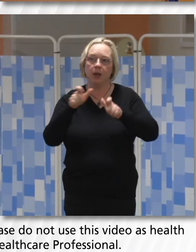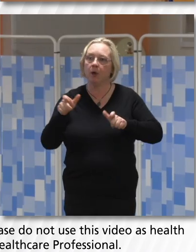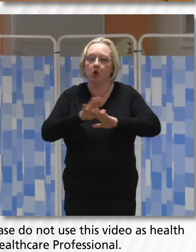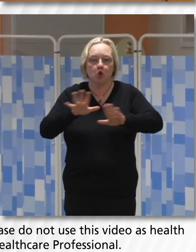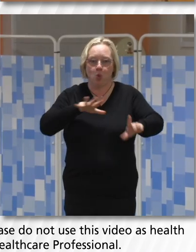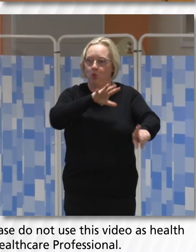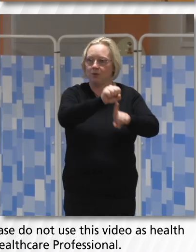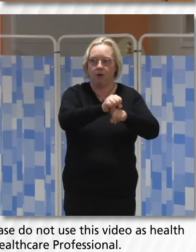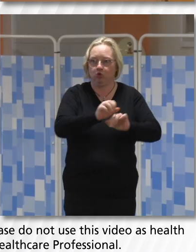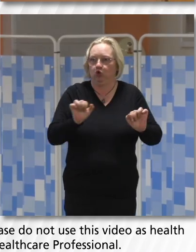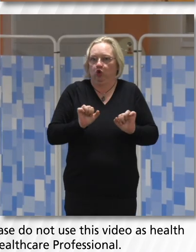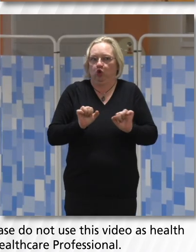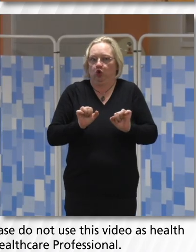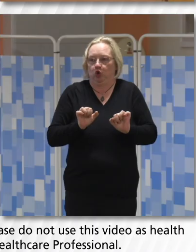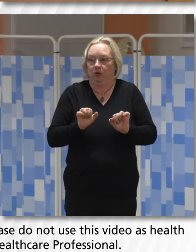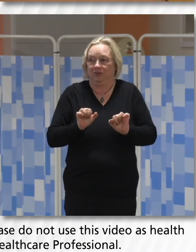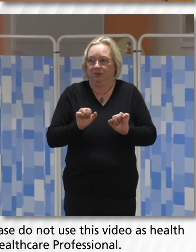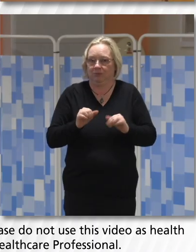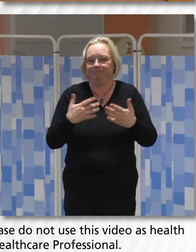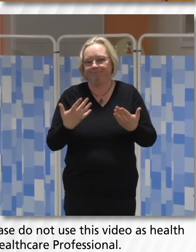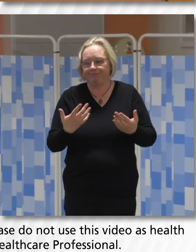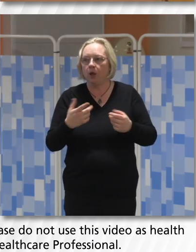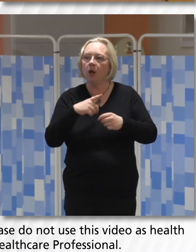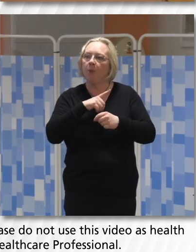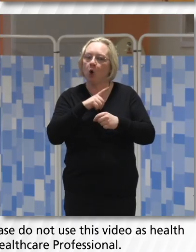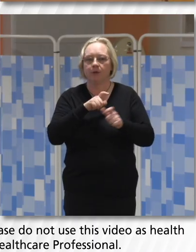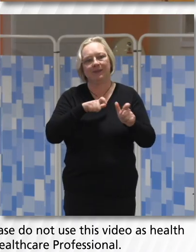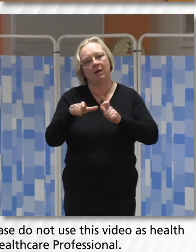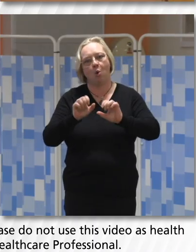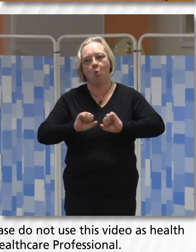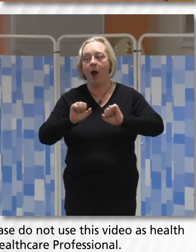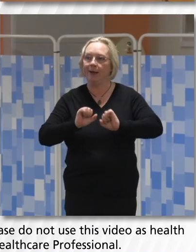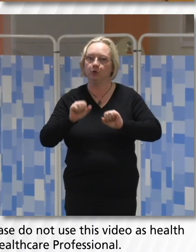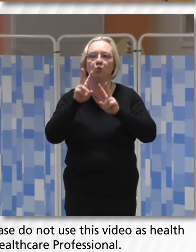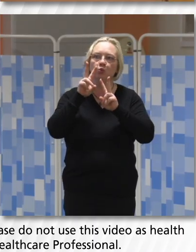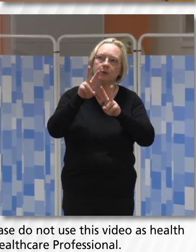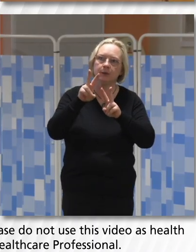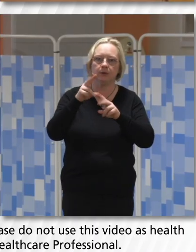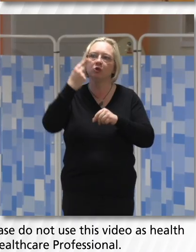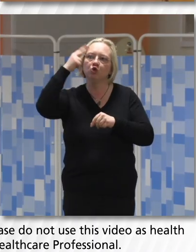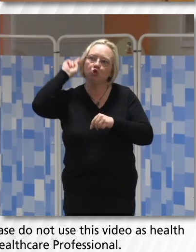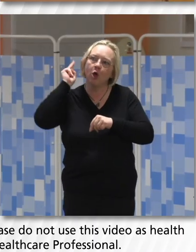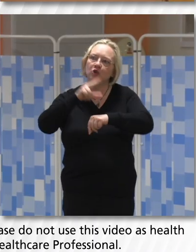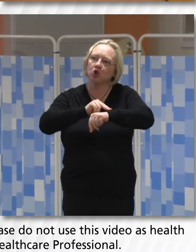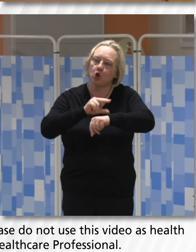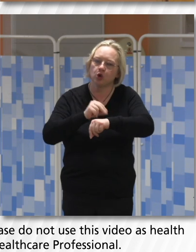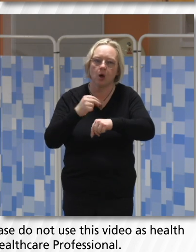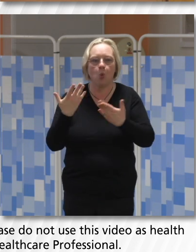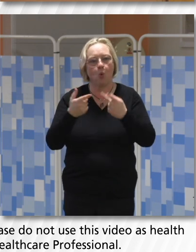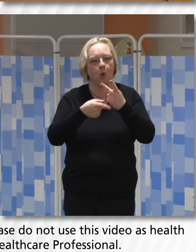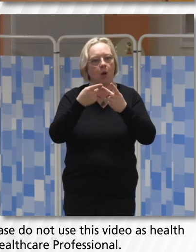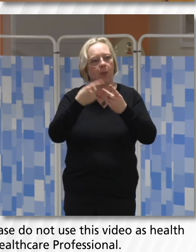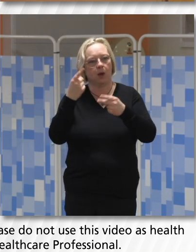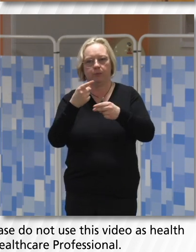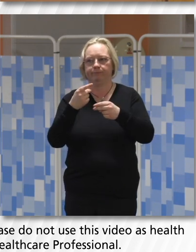have Parkinson's. And they haven't got a diagnosis because they're still waiting to see a neurologist or somebody else who can diagnose